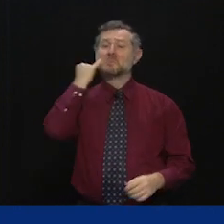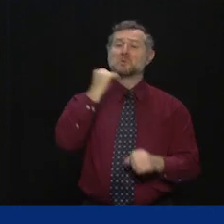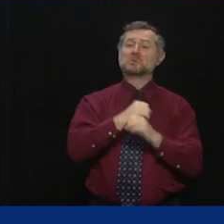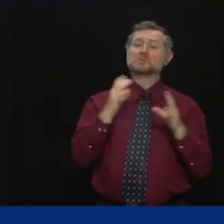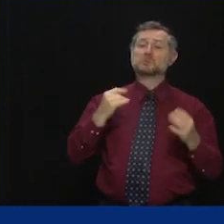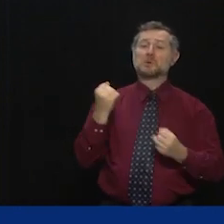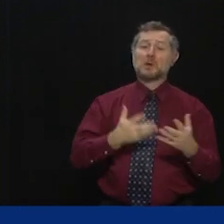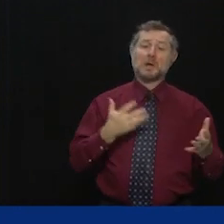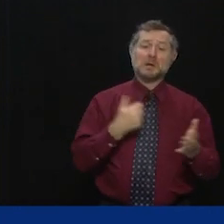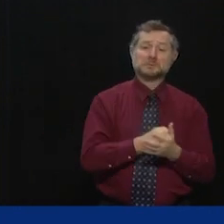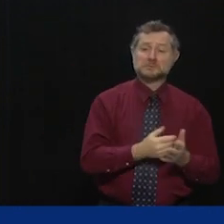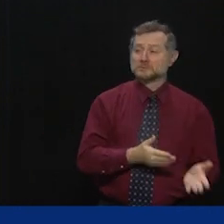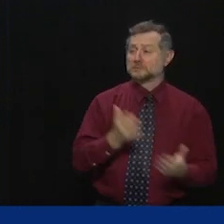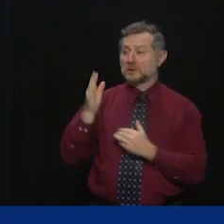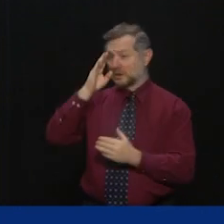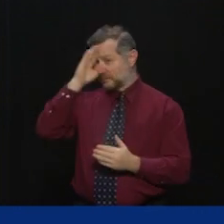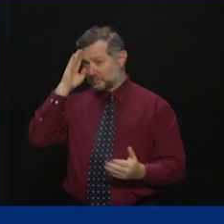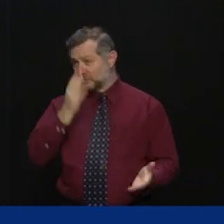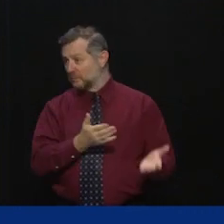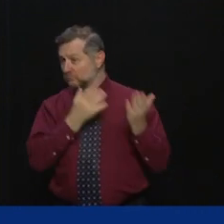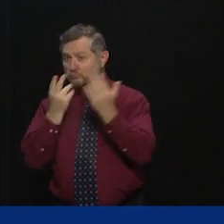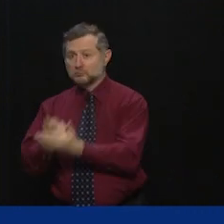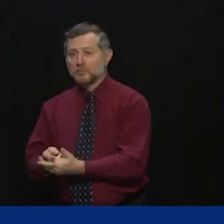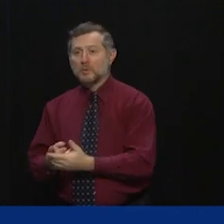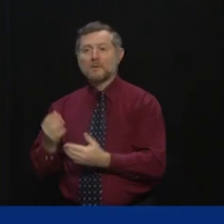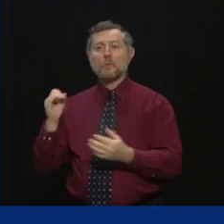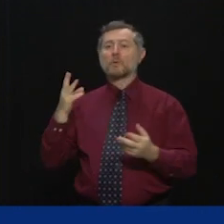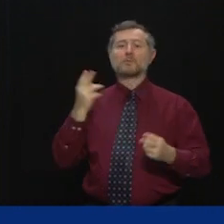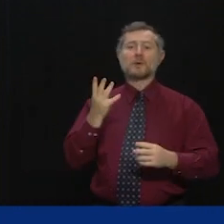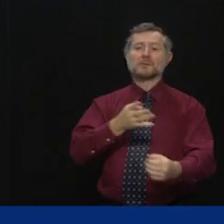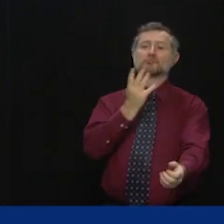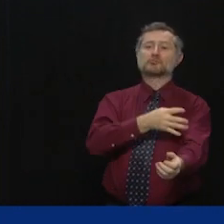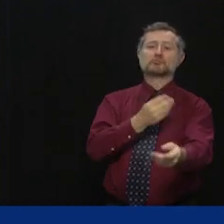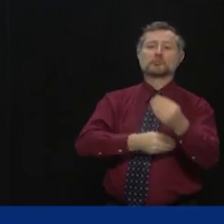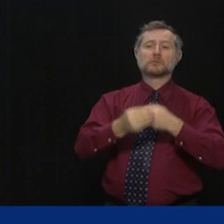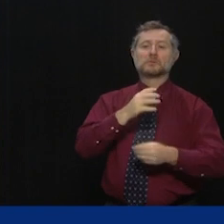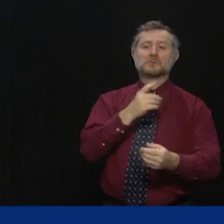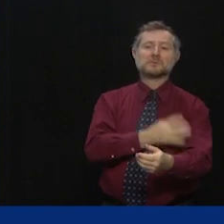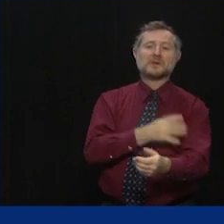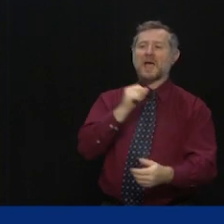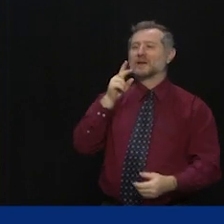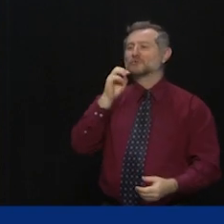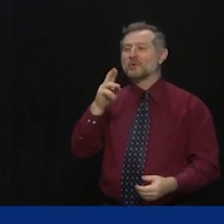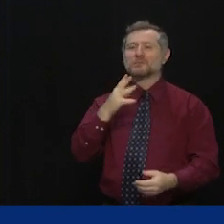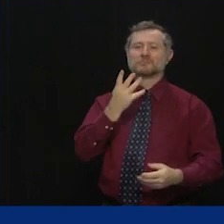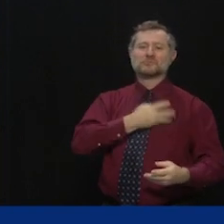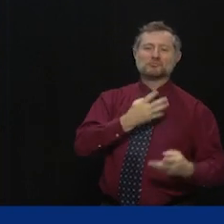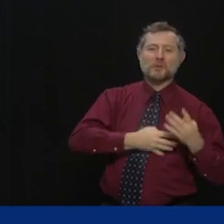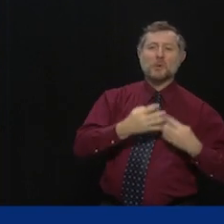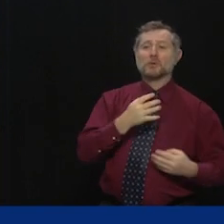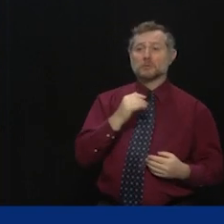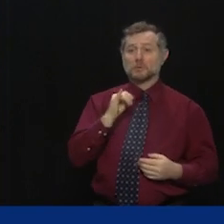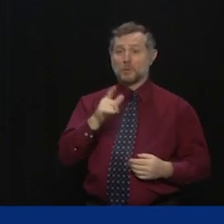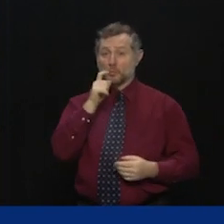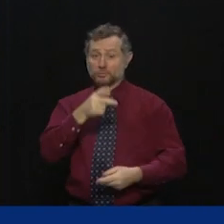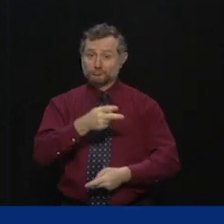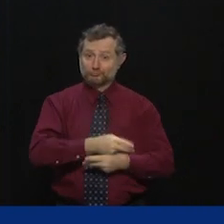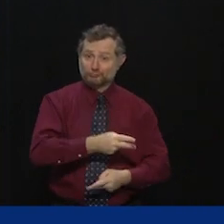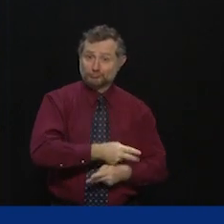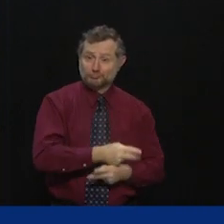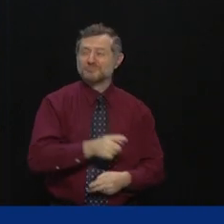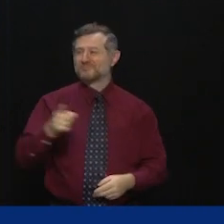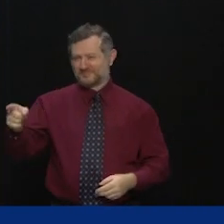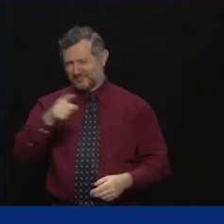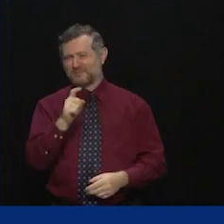treatments on the side, and they're just immunocompromised. They have a right to be treated by someone who will not make them get sicker.